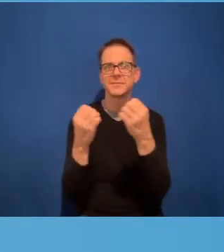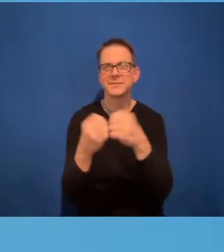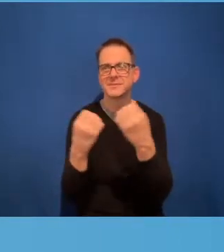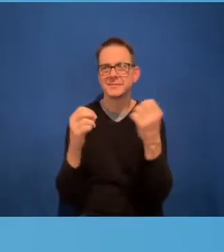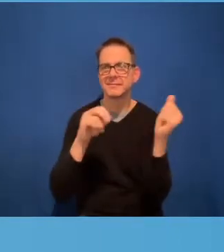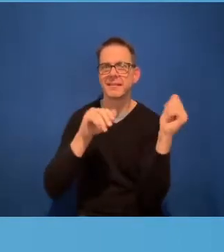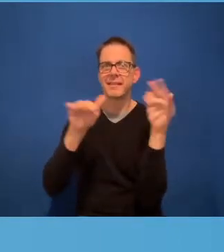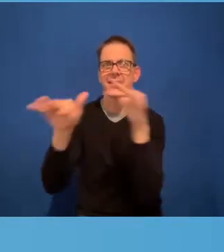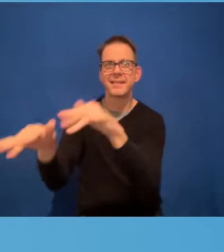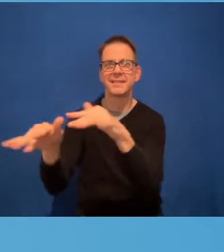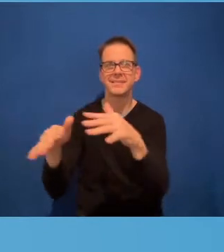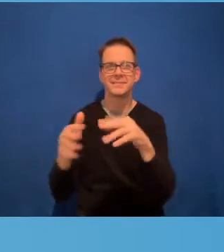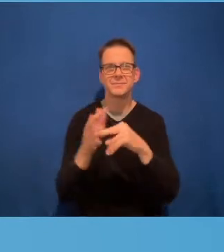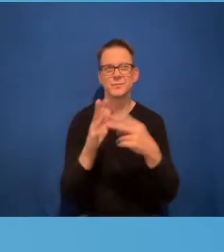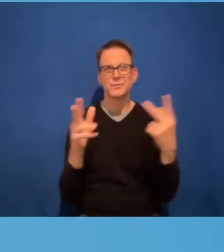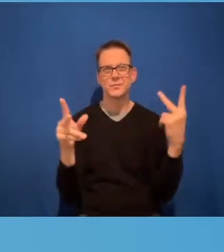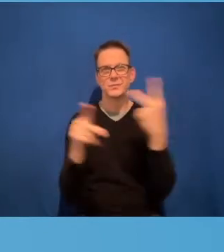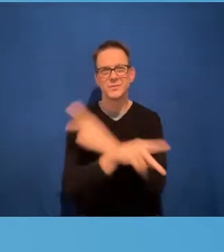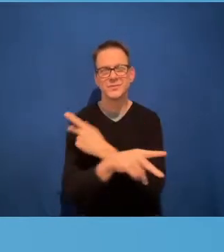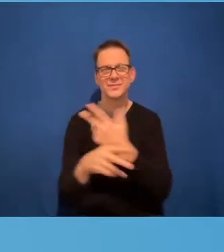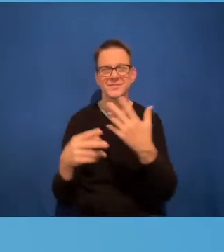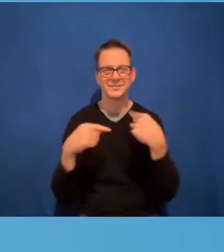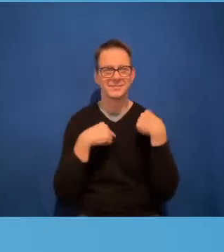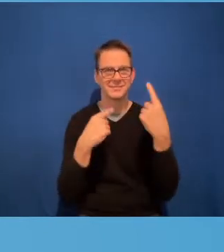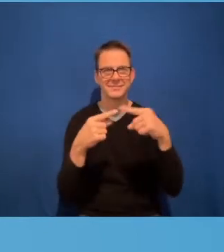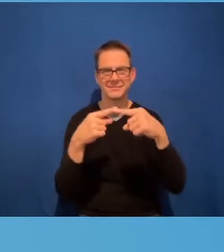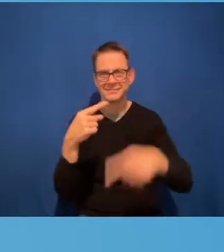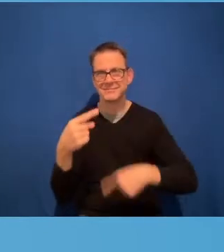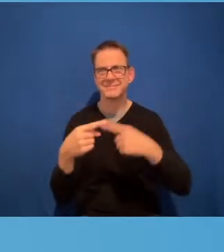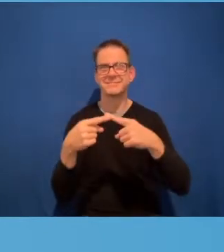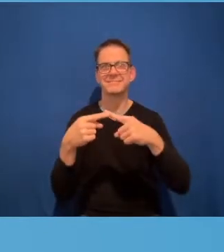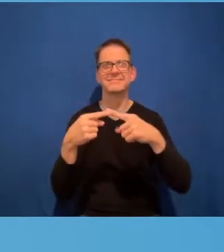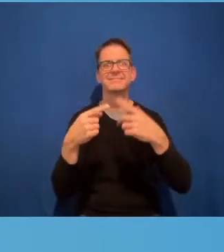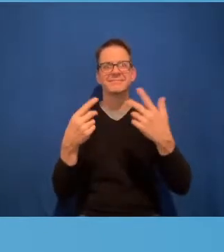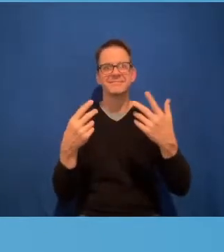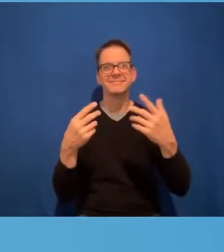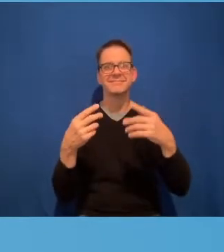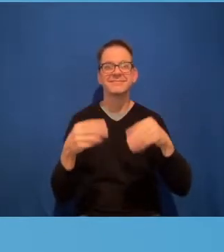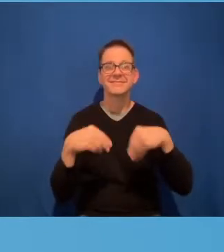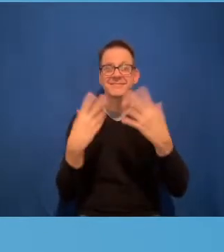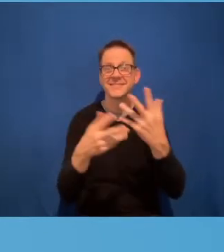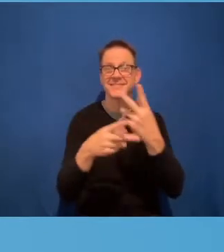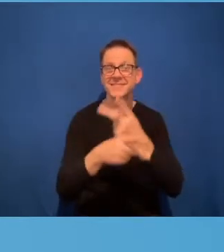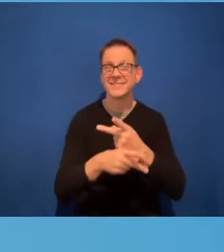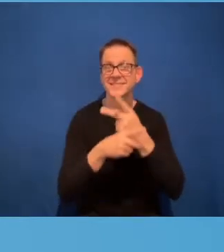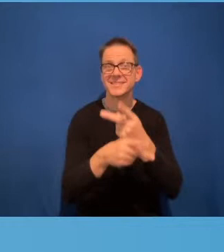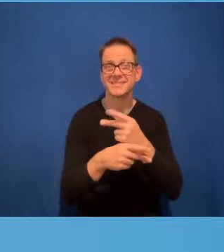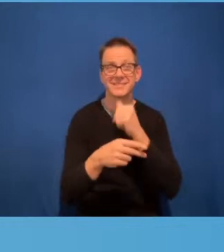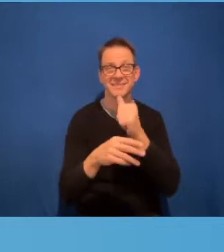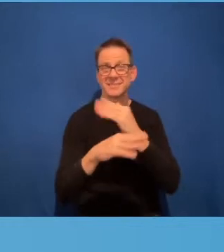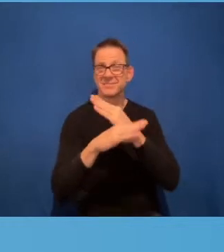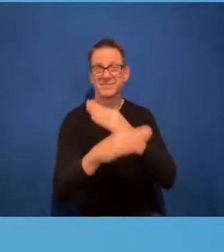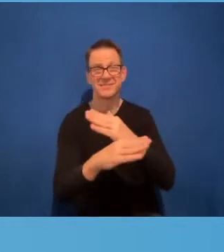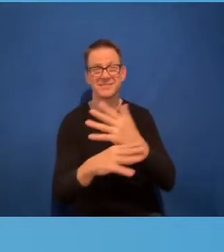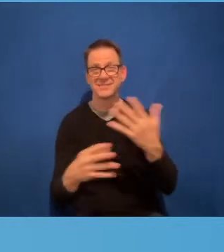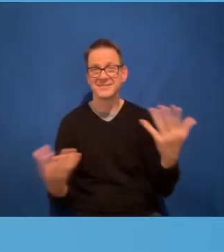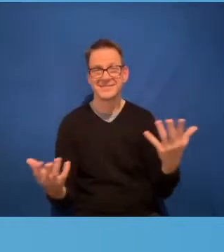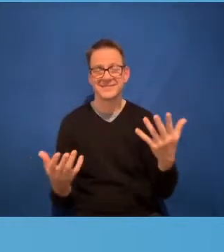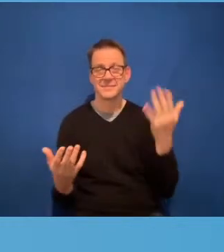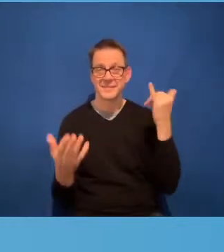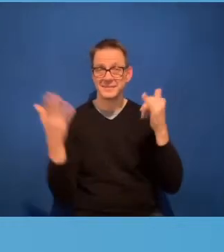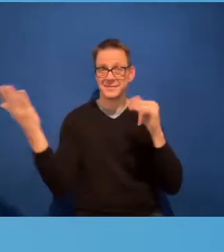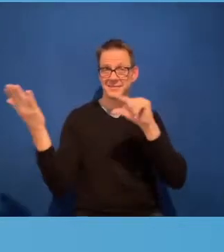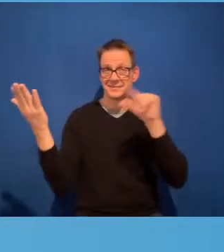are only doing Band-Aid care. We're doing reactive care. Preventative care is not prioritized by this government. It is not funded by